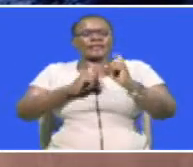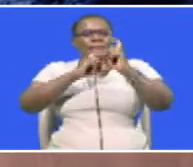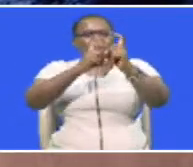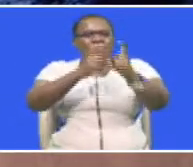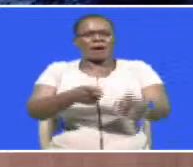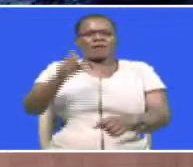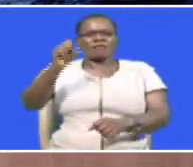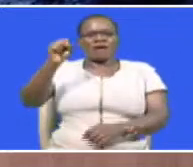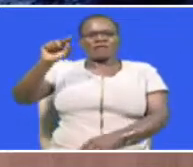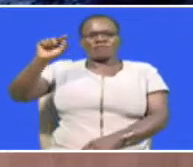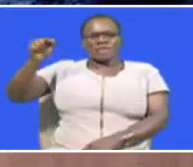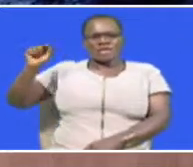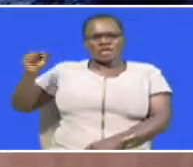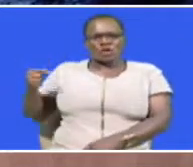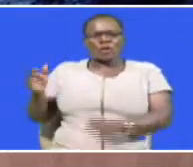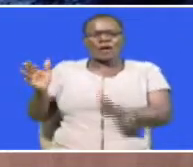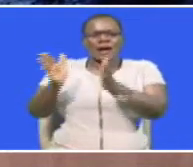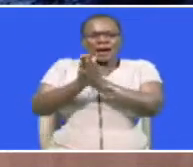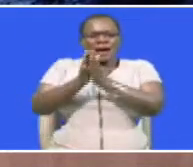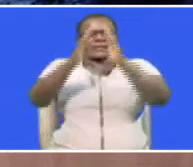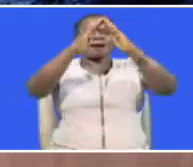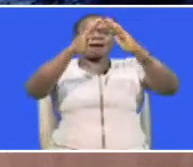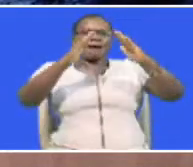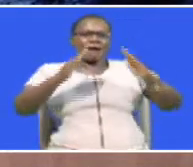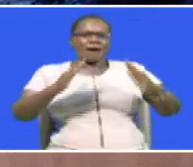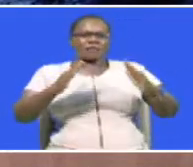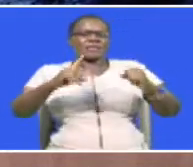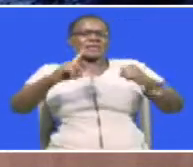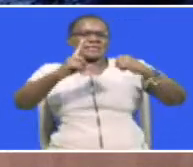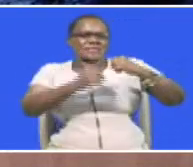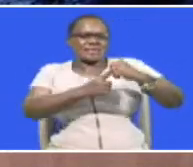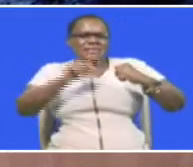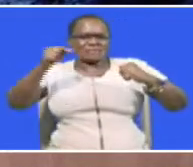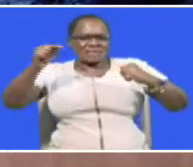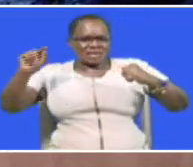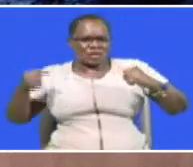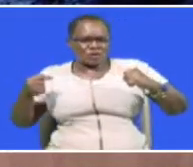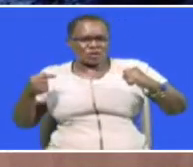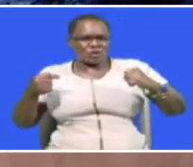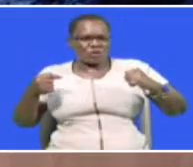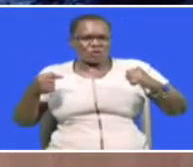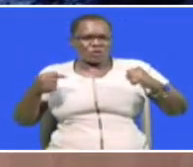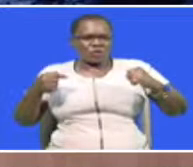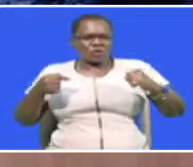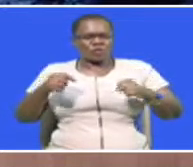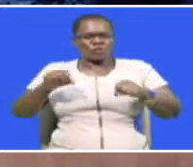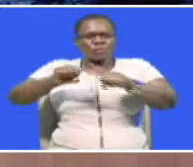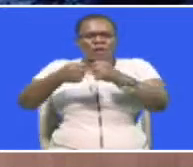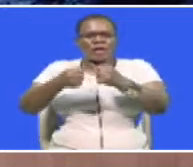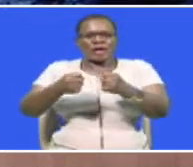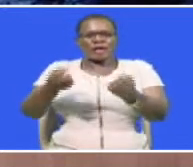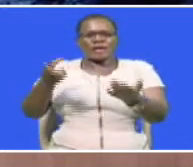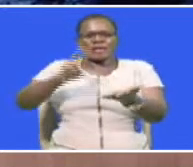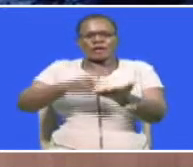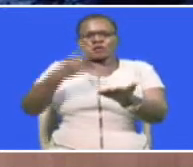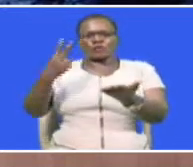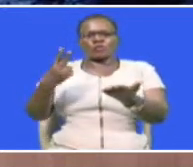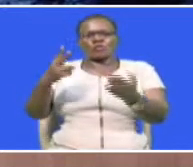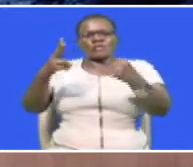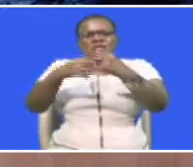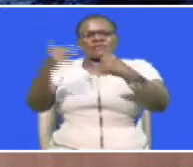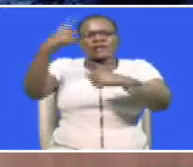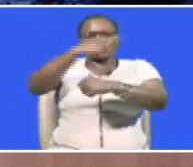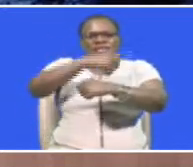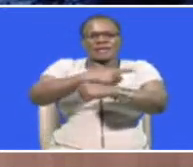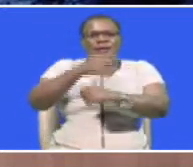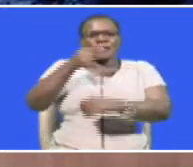5 million shillings plus a house worth 6 million shillings for shattering the two world records in a span of 7 days